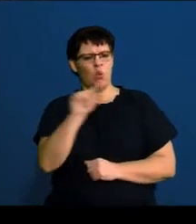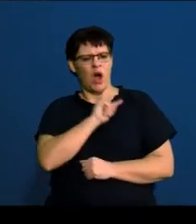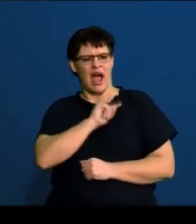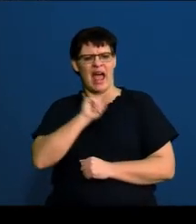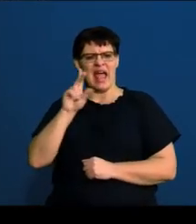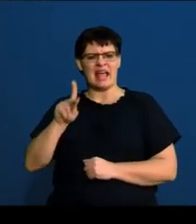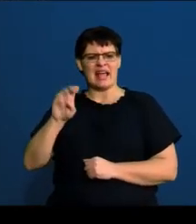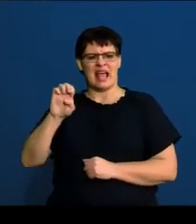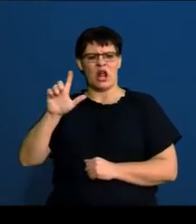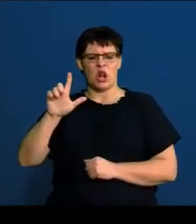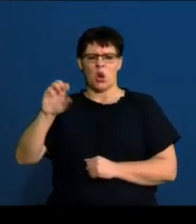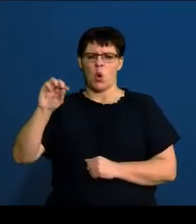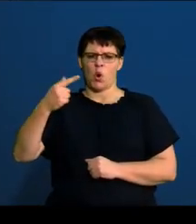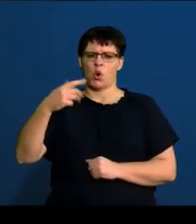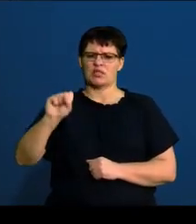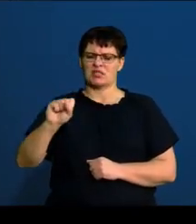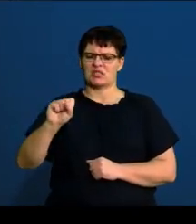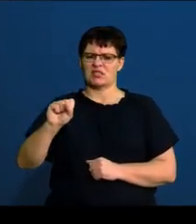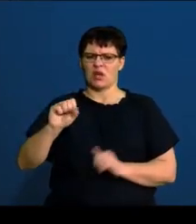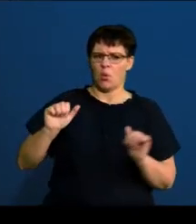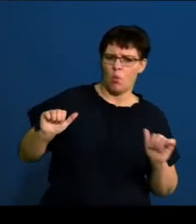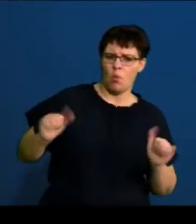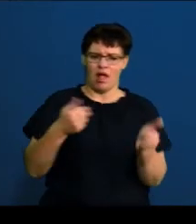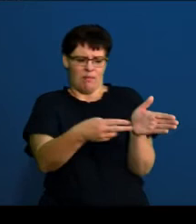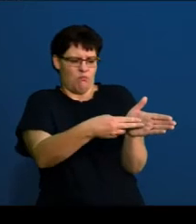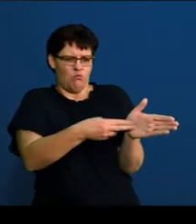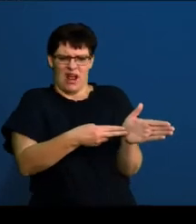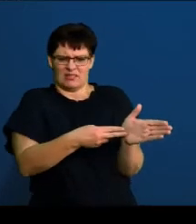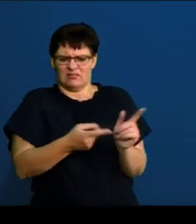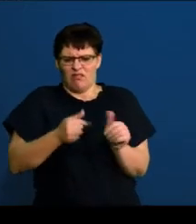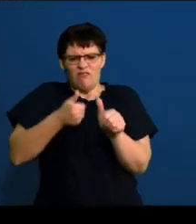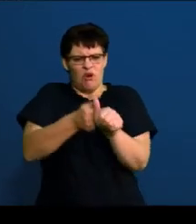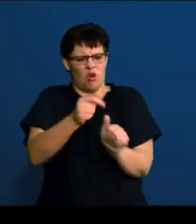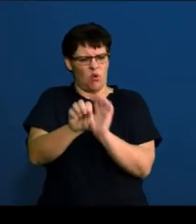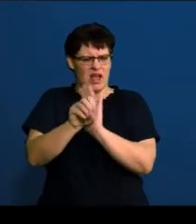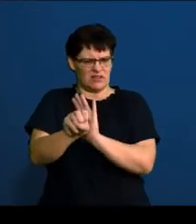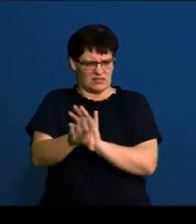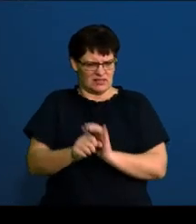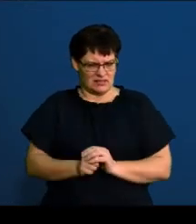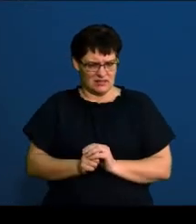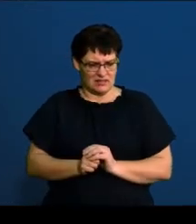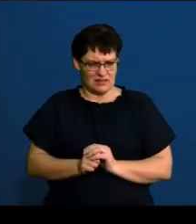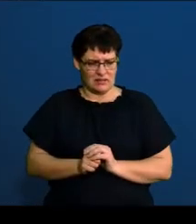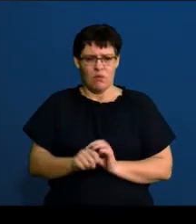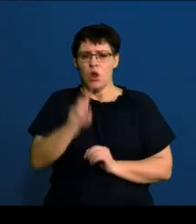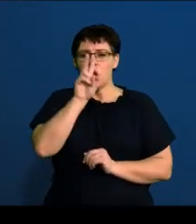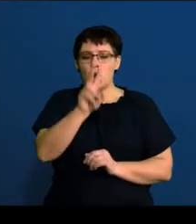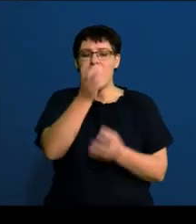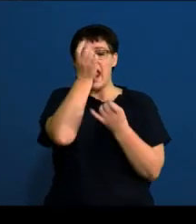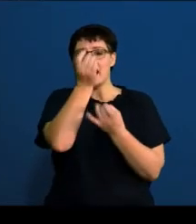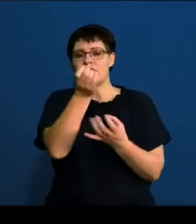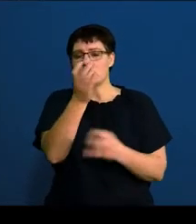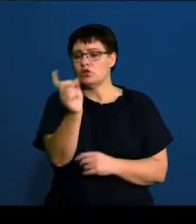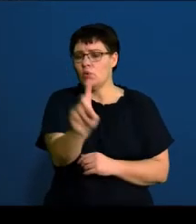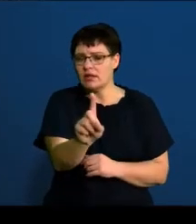a well-established brand according to this advertisement? So we're basically looking for information in